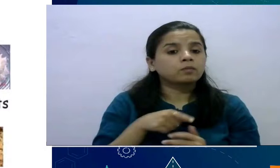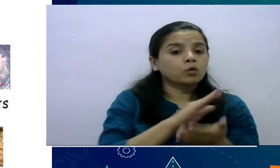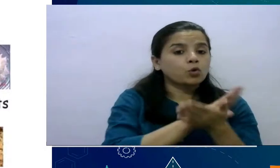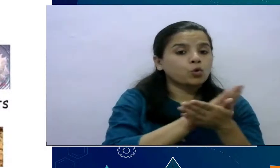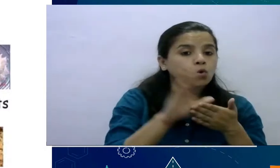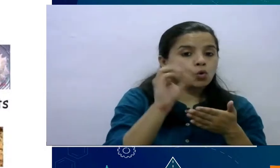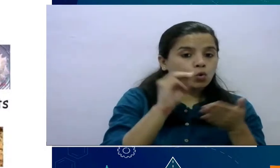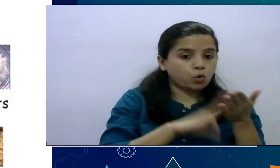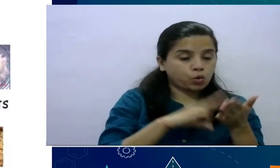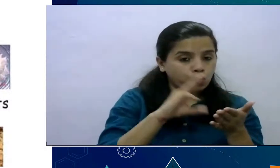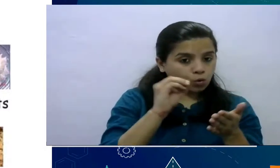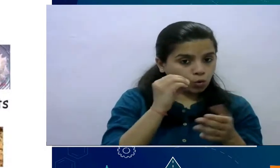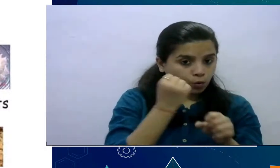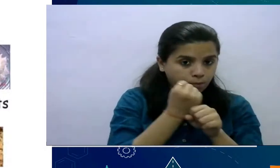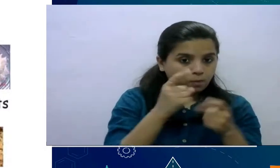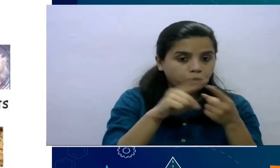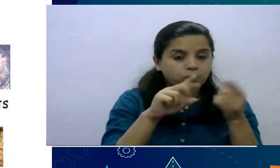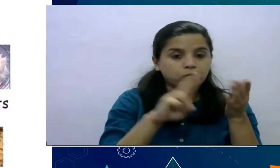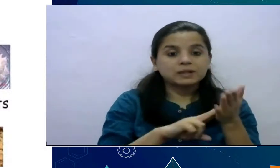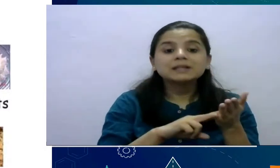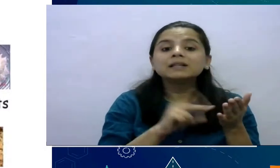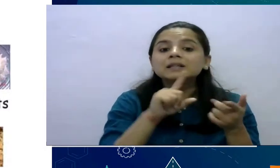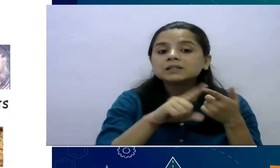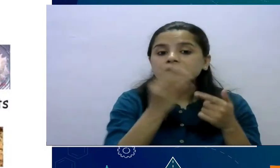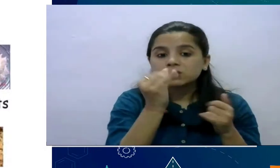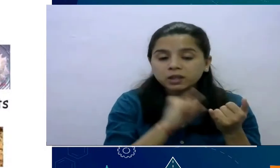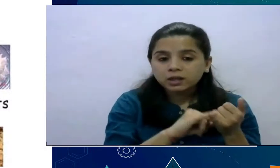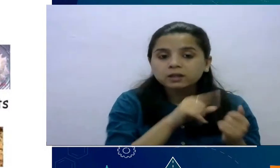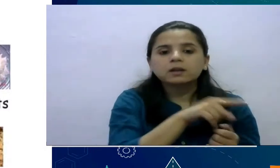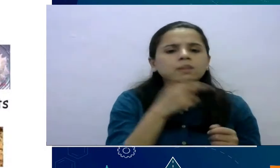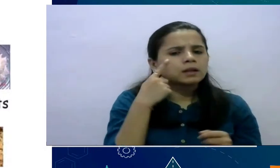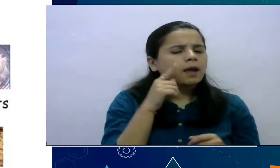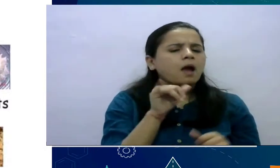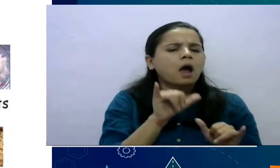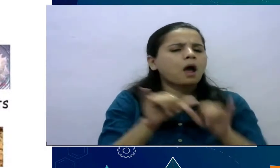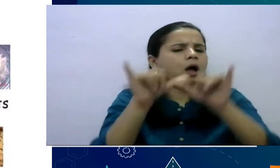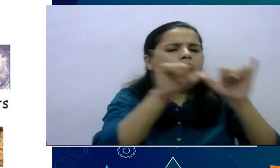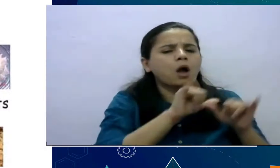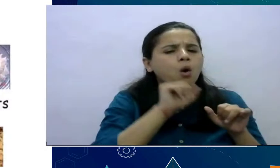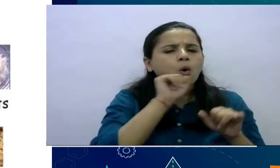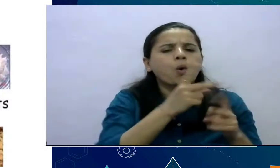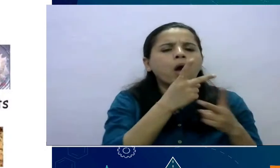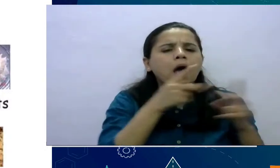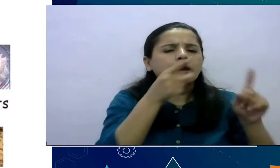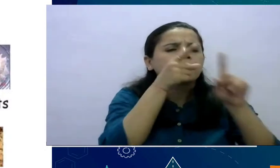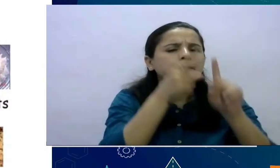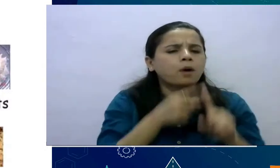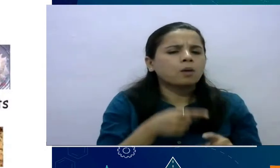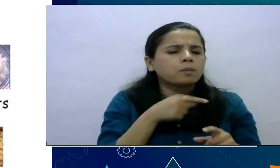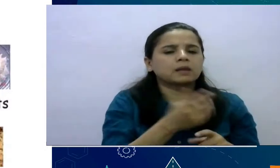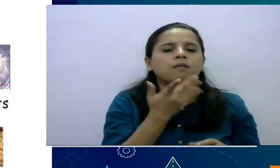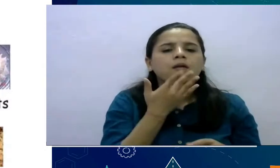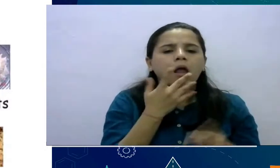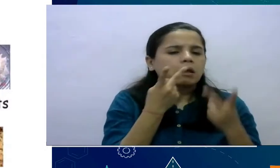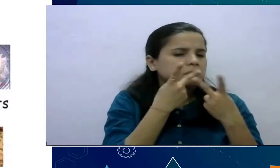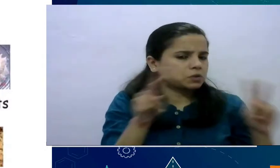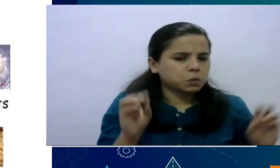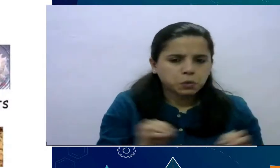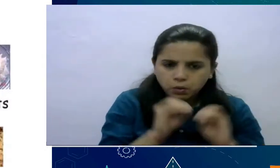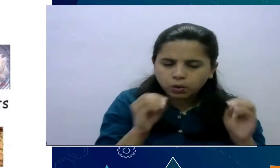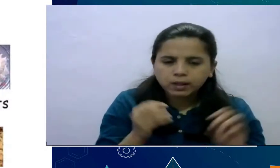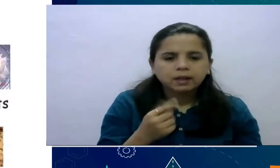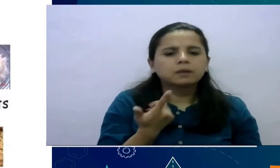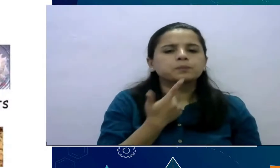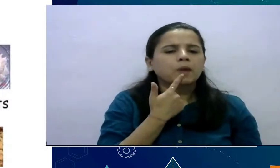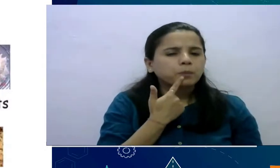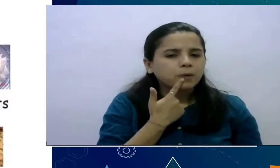are those that have identical properties throughout. There will be no change of color or taste.